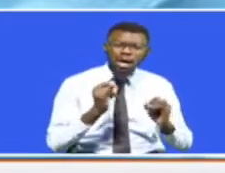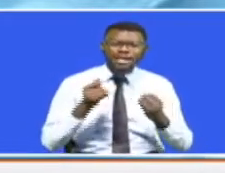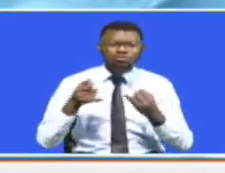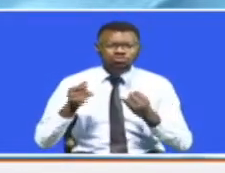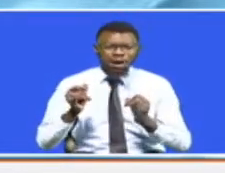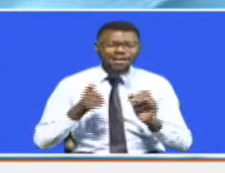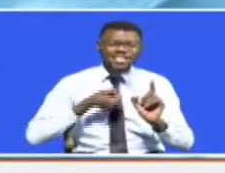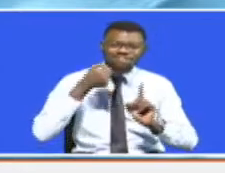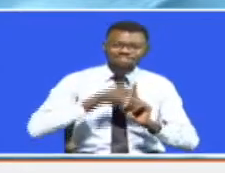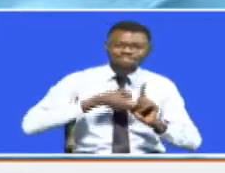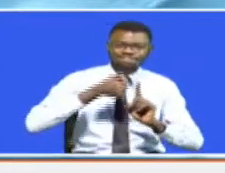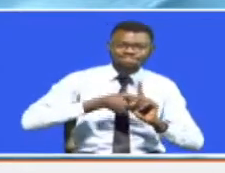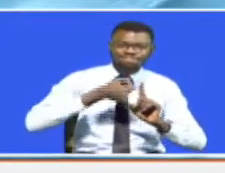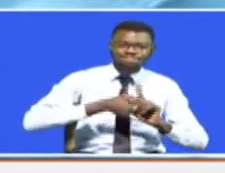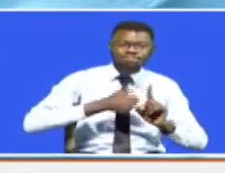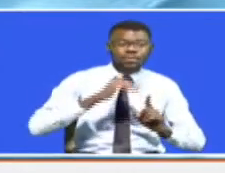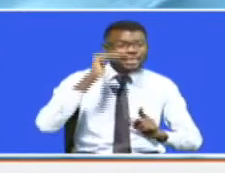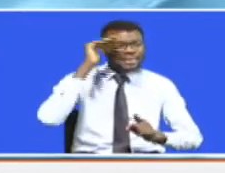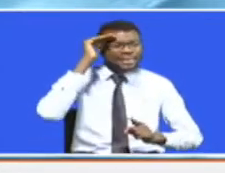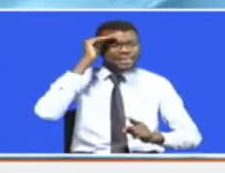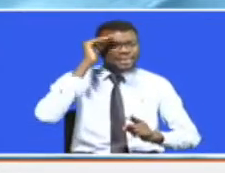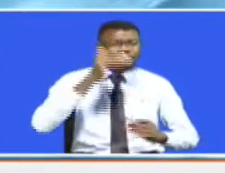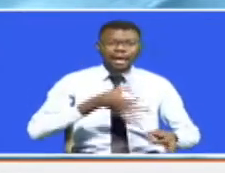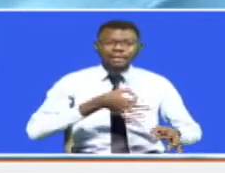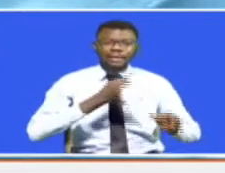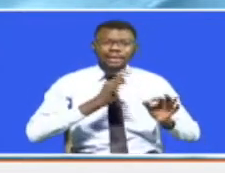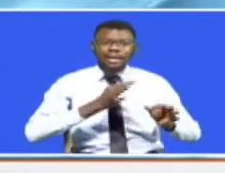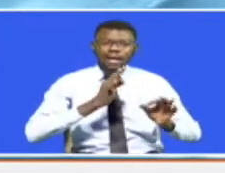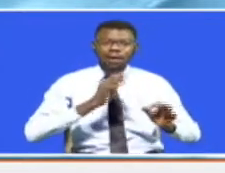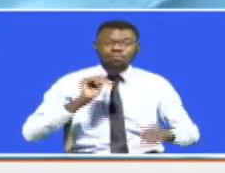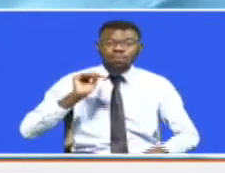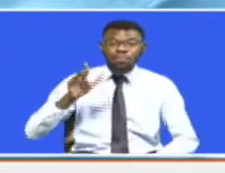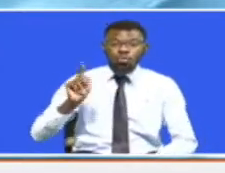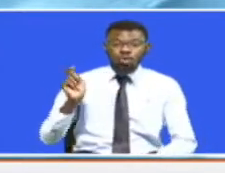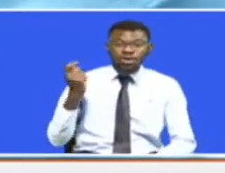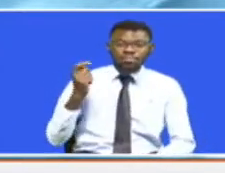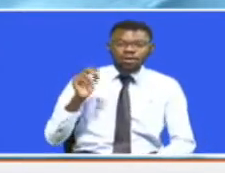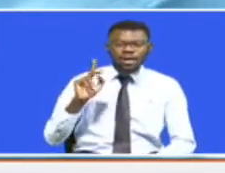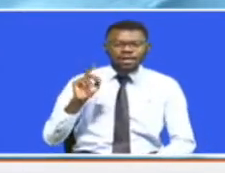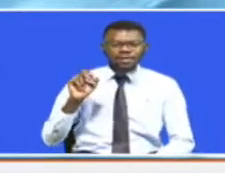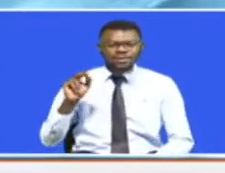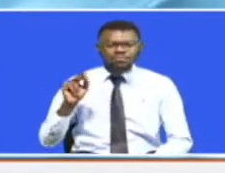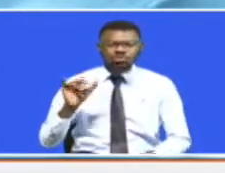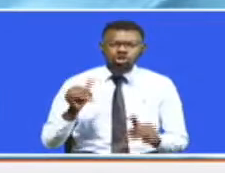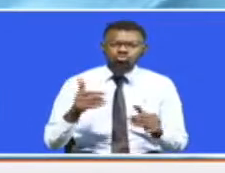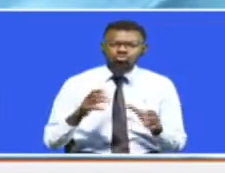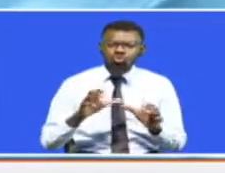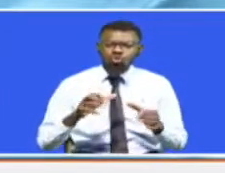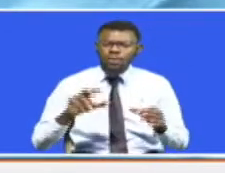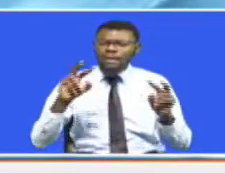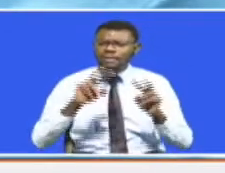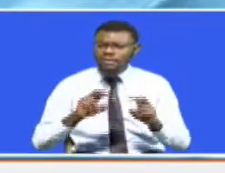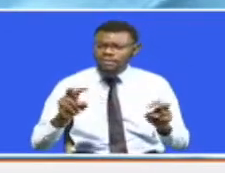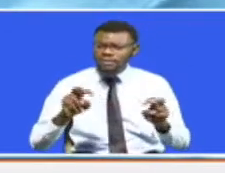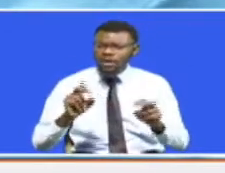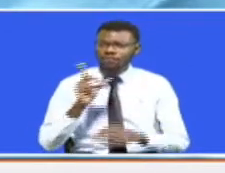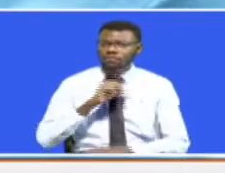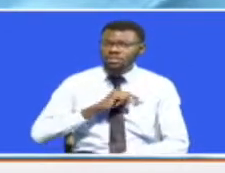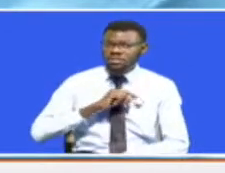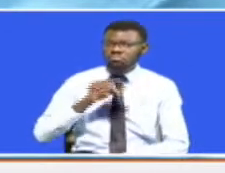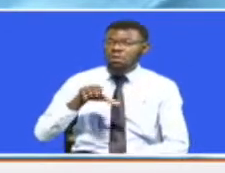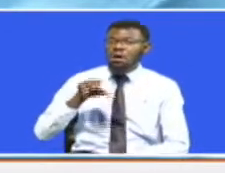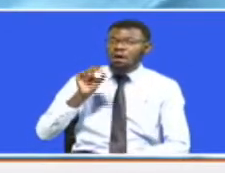illegal brews in central Kenya, KTN News investigatives today reveals how in Mathare slums in Nairobi